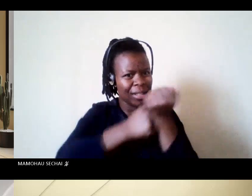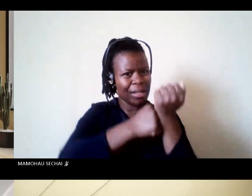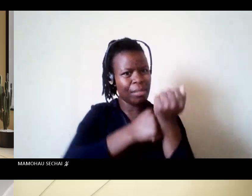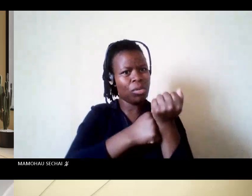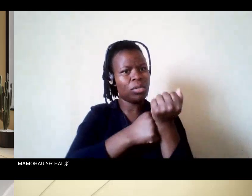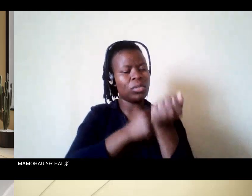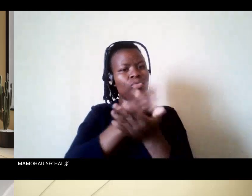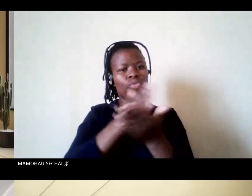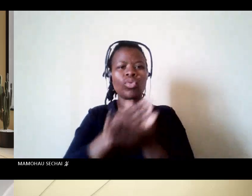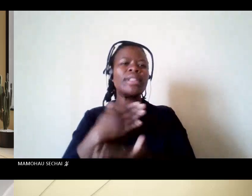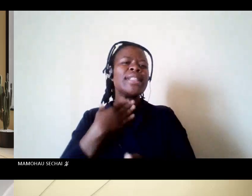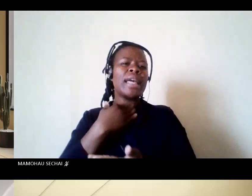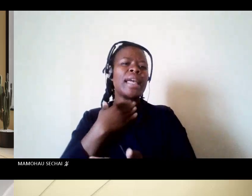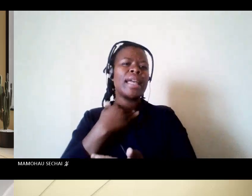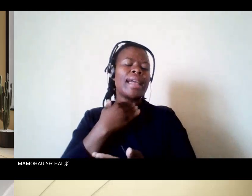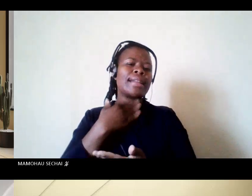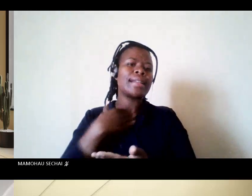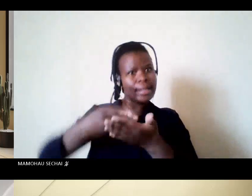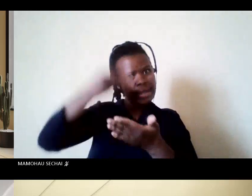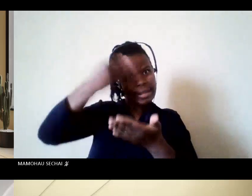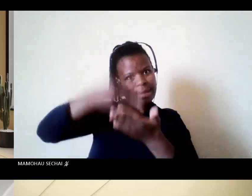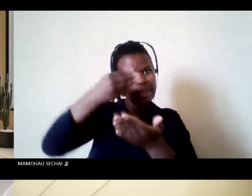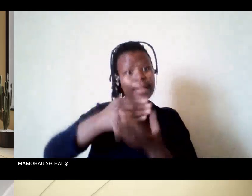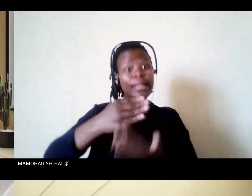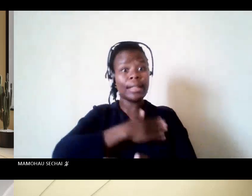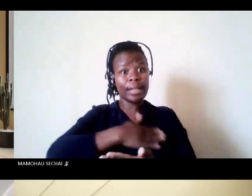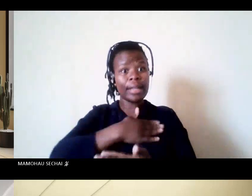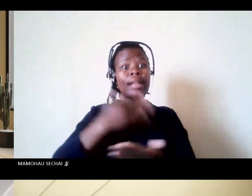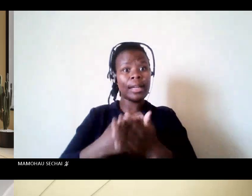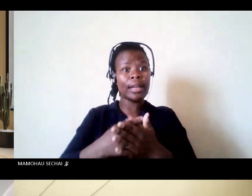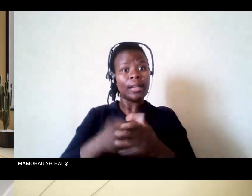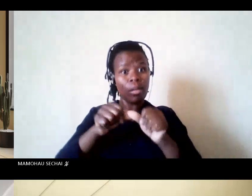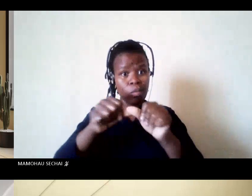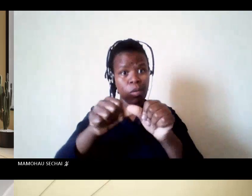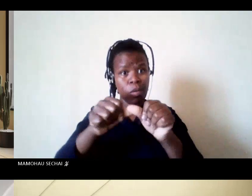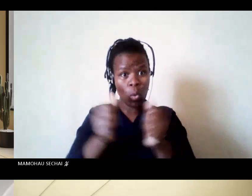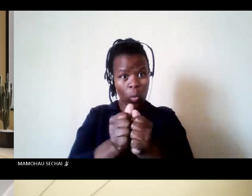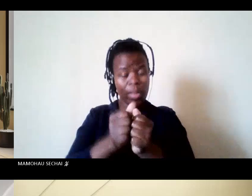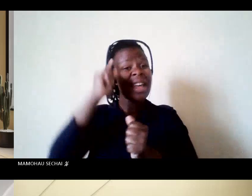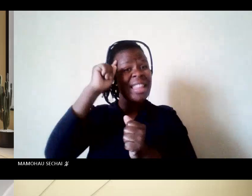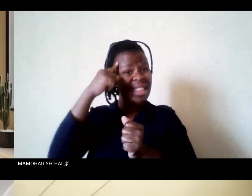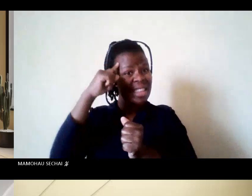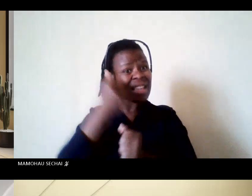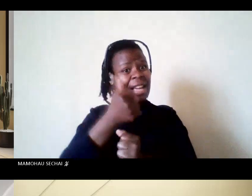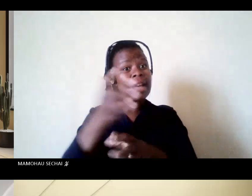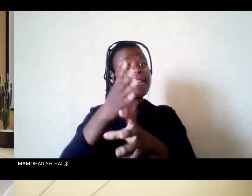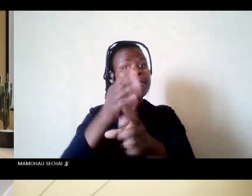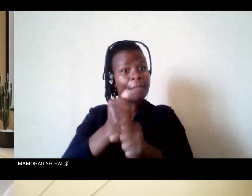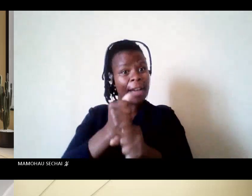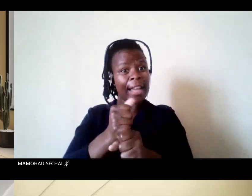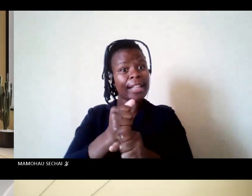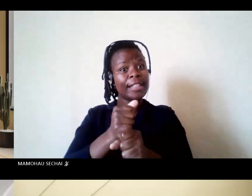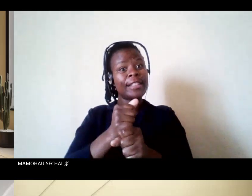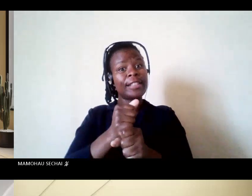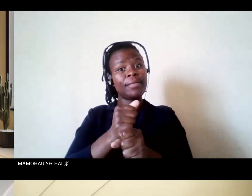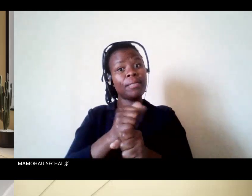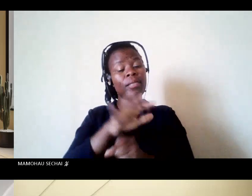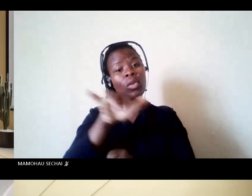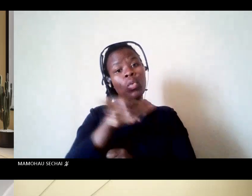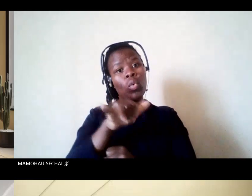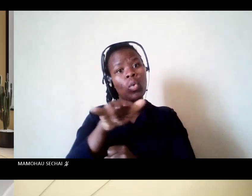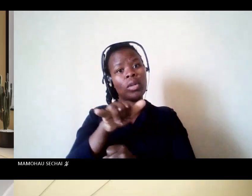interesting study that I'd really like to embark on. I think that's one finding I didn't know would